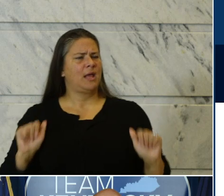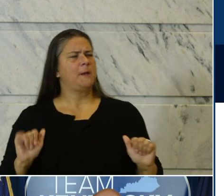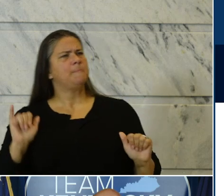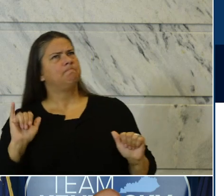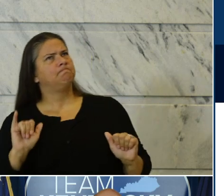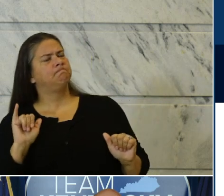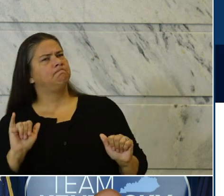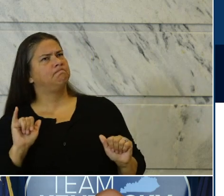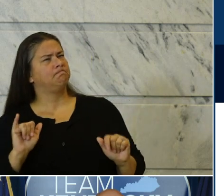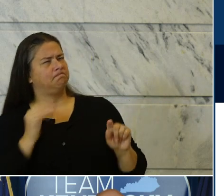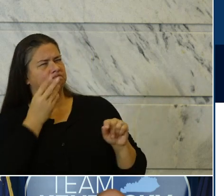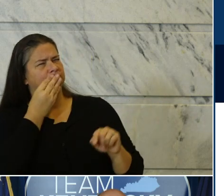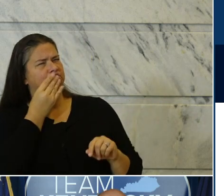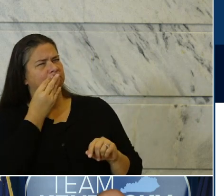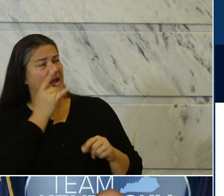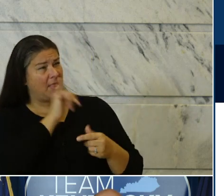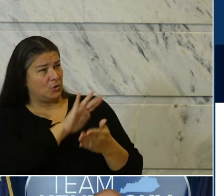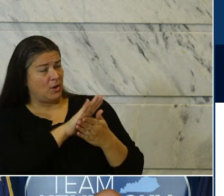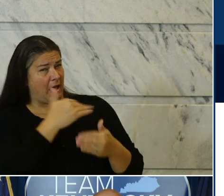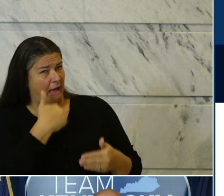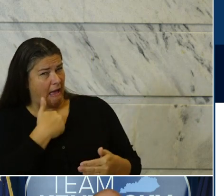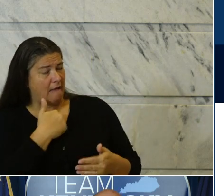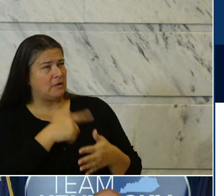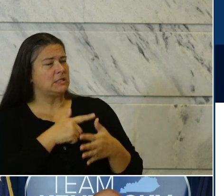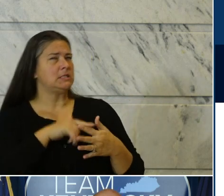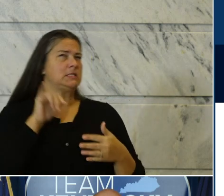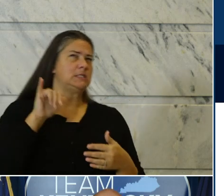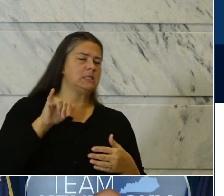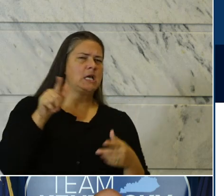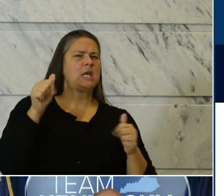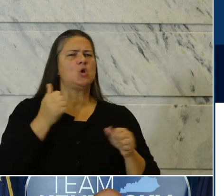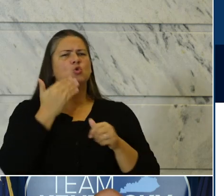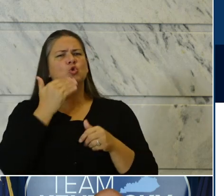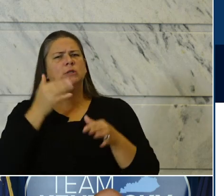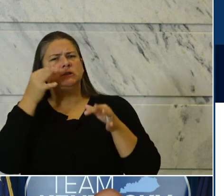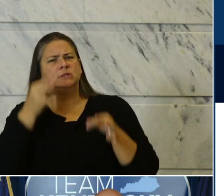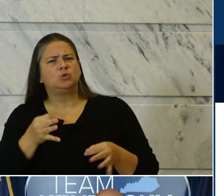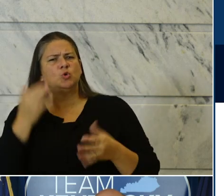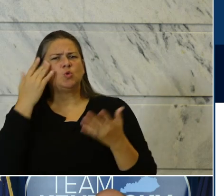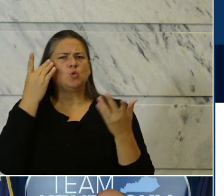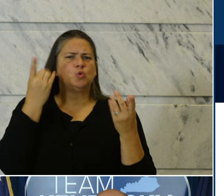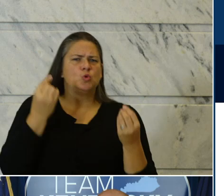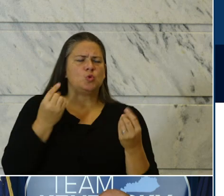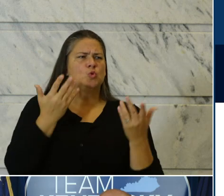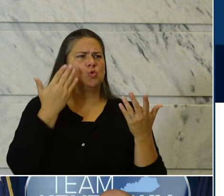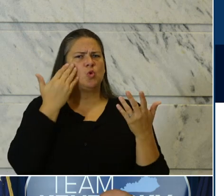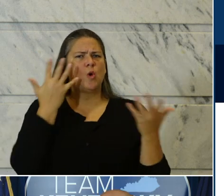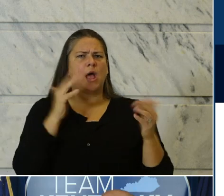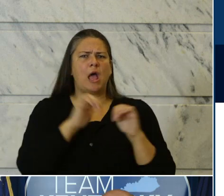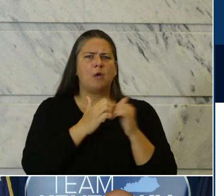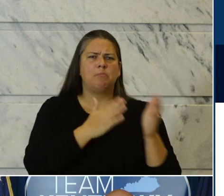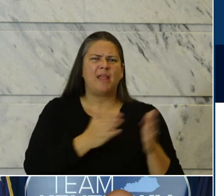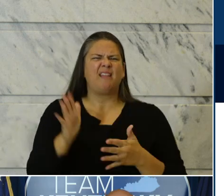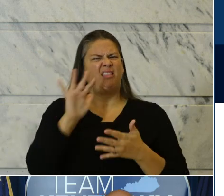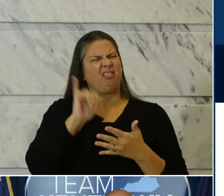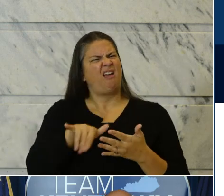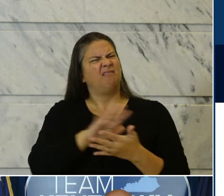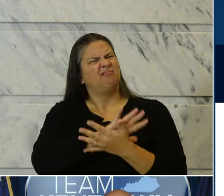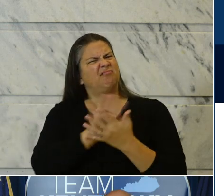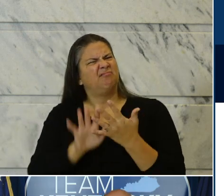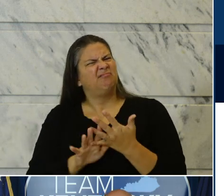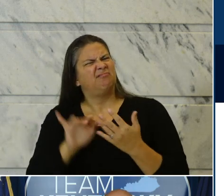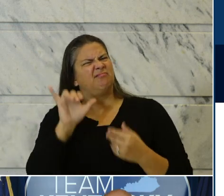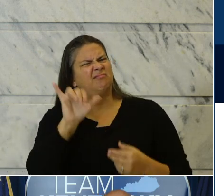informed, at least in some closer to real-time situation as to what's going on in the school. We will report,